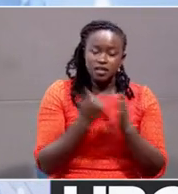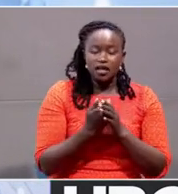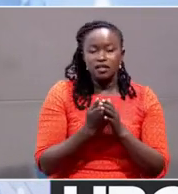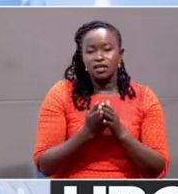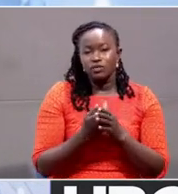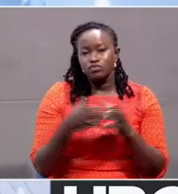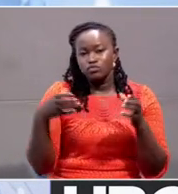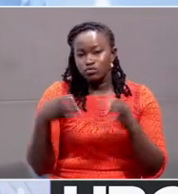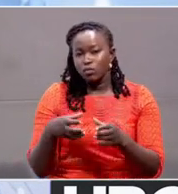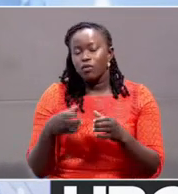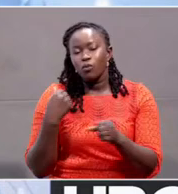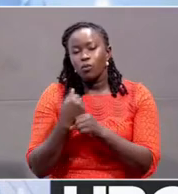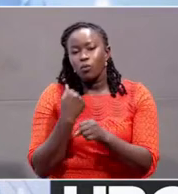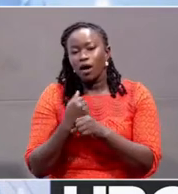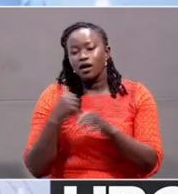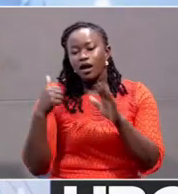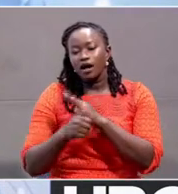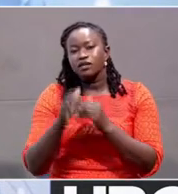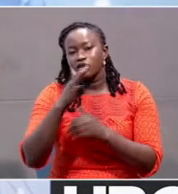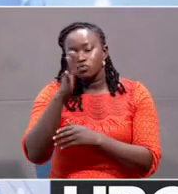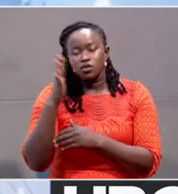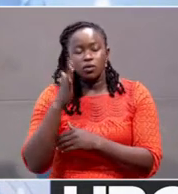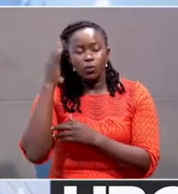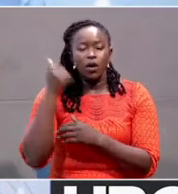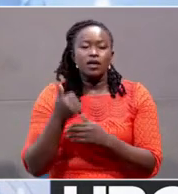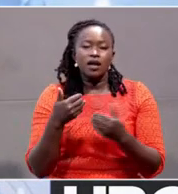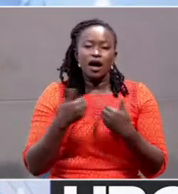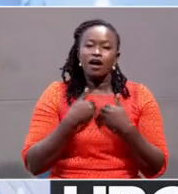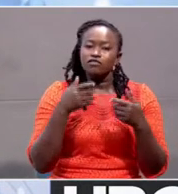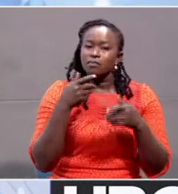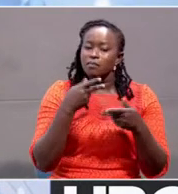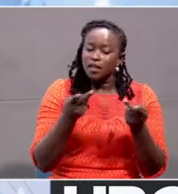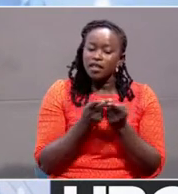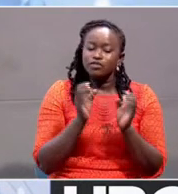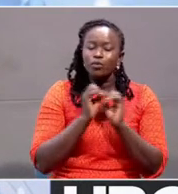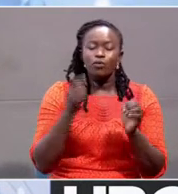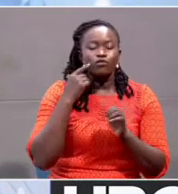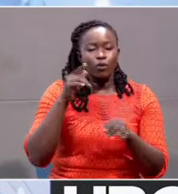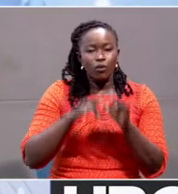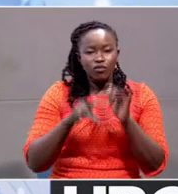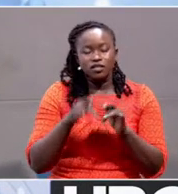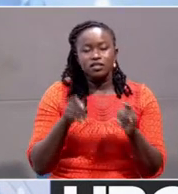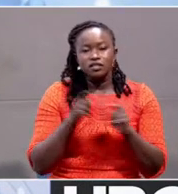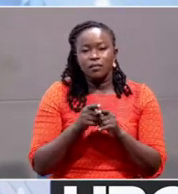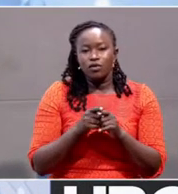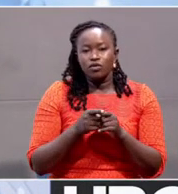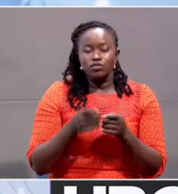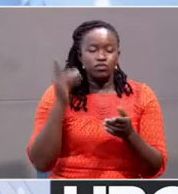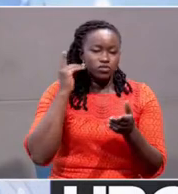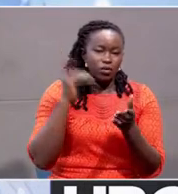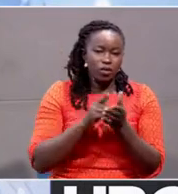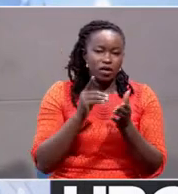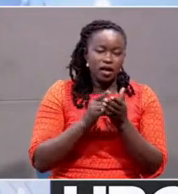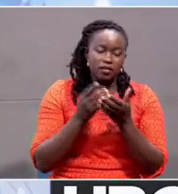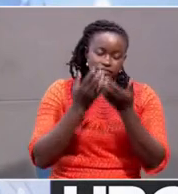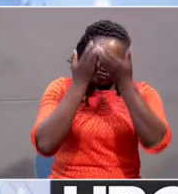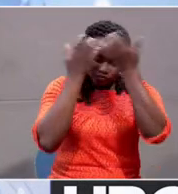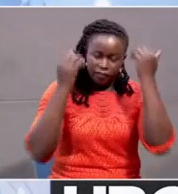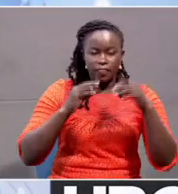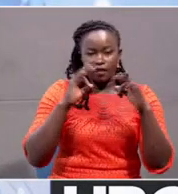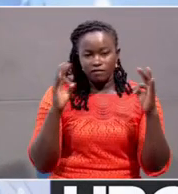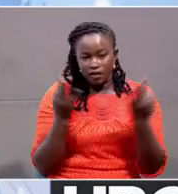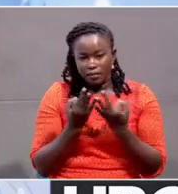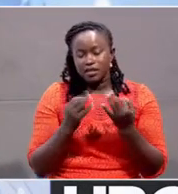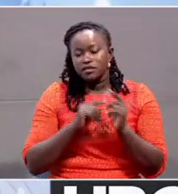under trees due to limited space. Now, this was discovered during Dr. Obote's familiarization tour and inspection of